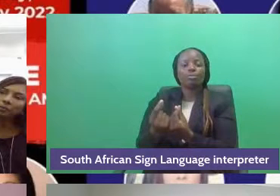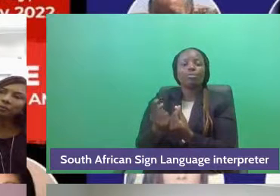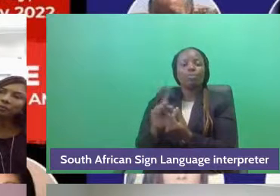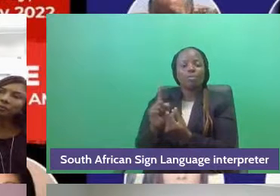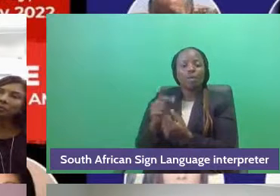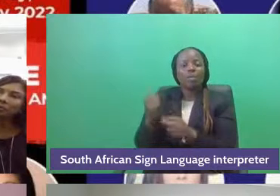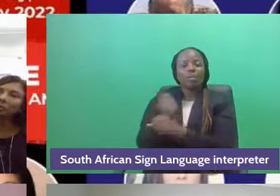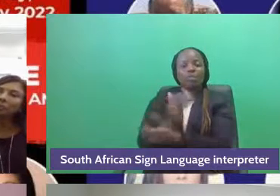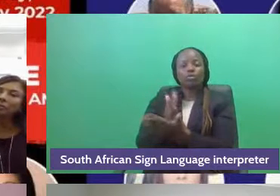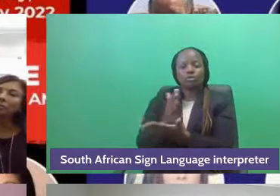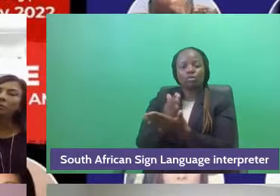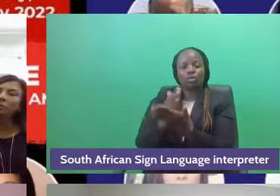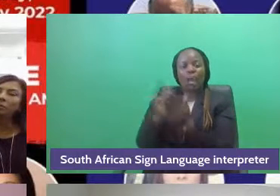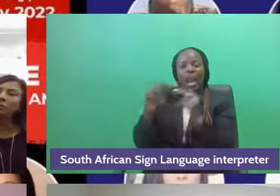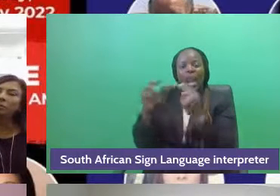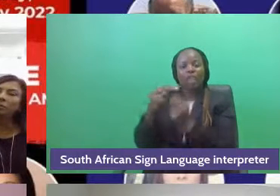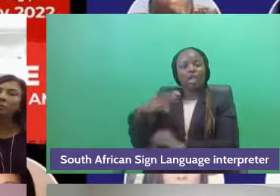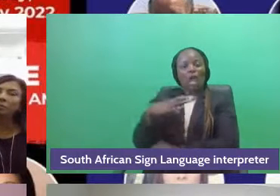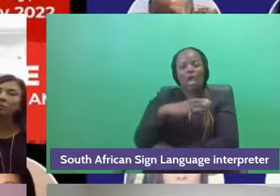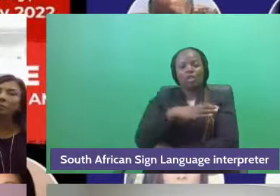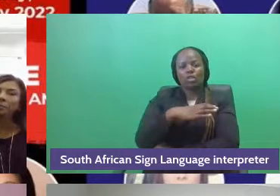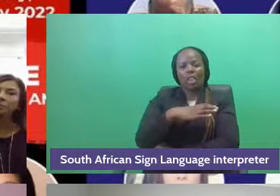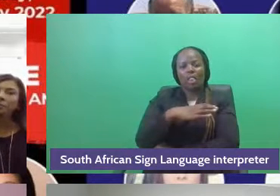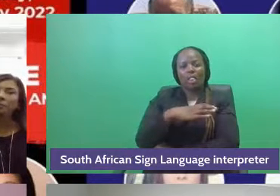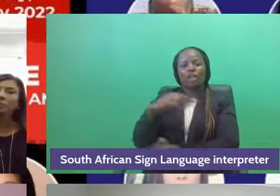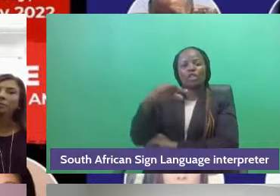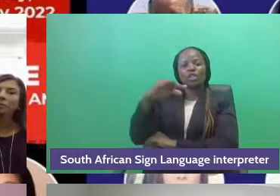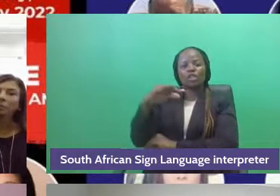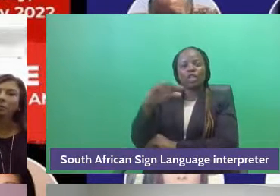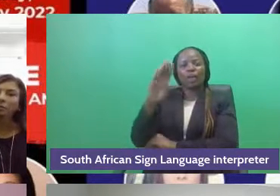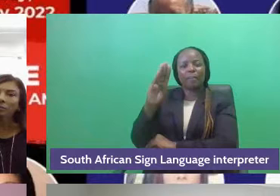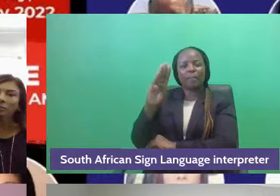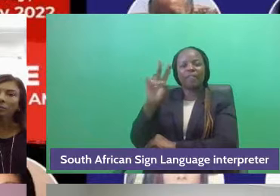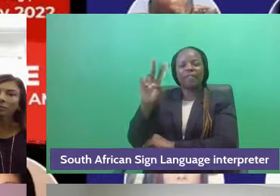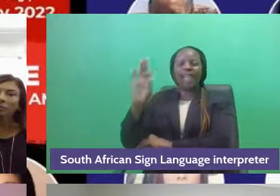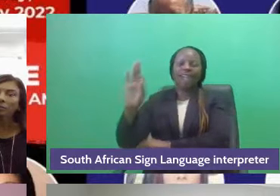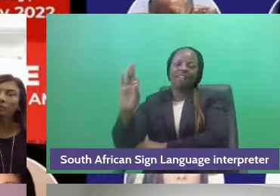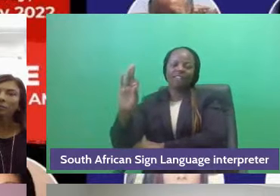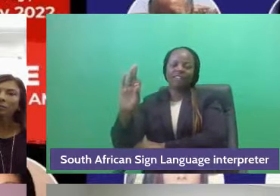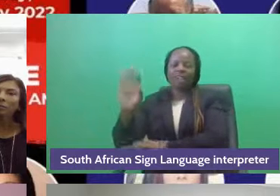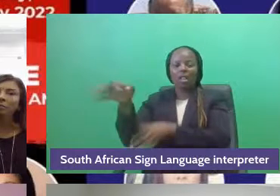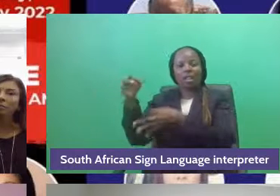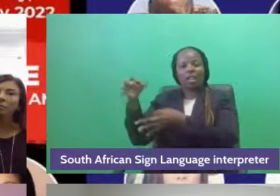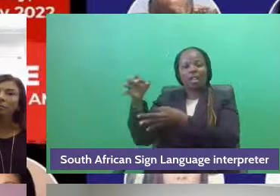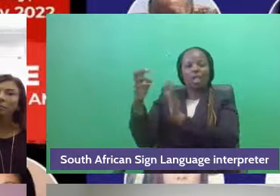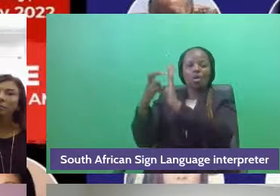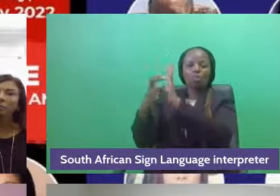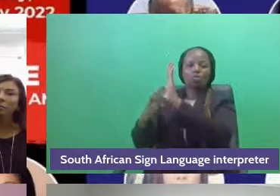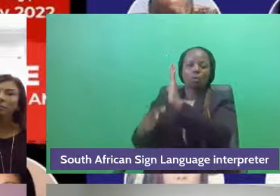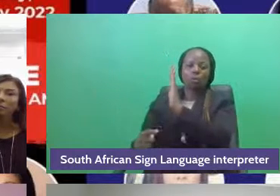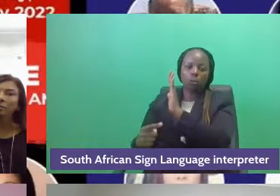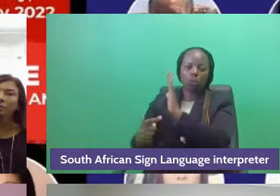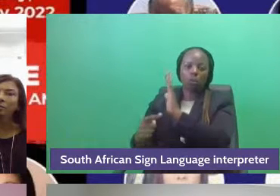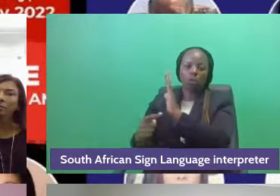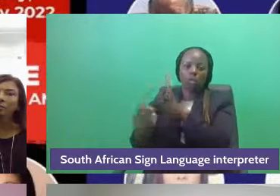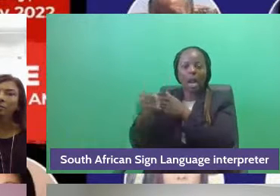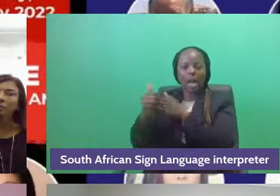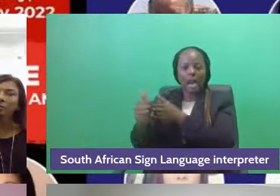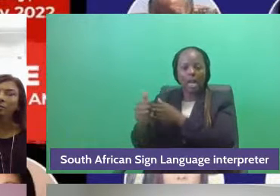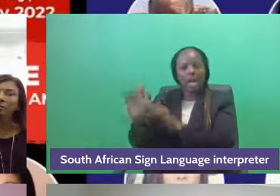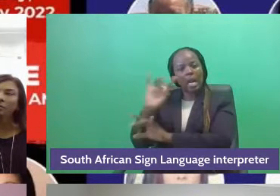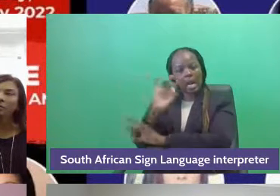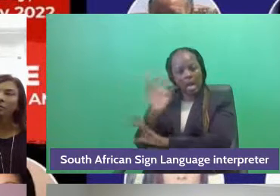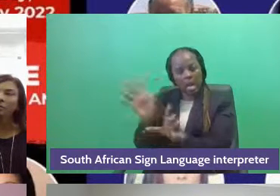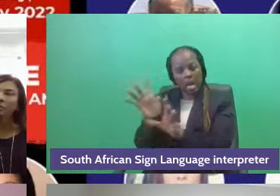the National Council GBVF bill with clear guidance and operational plans